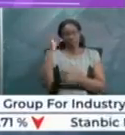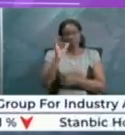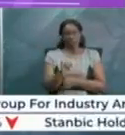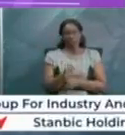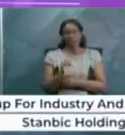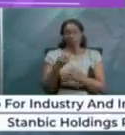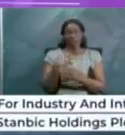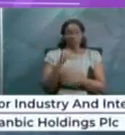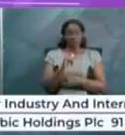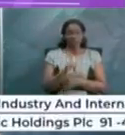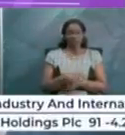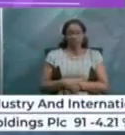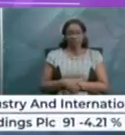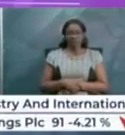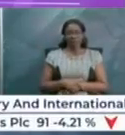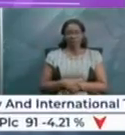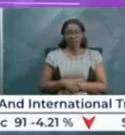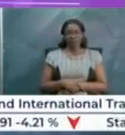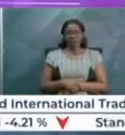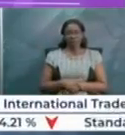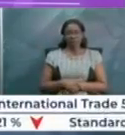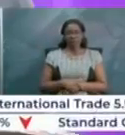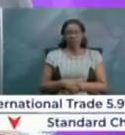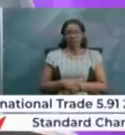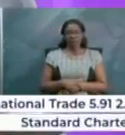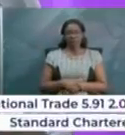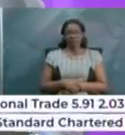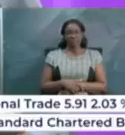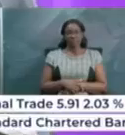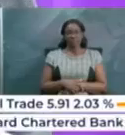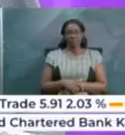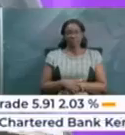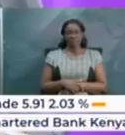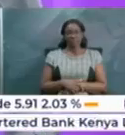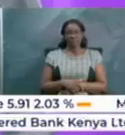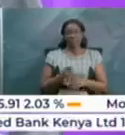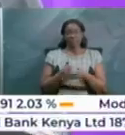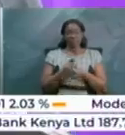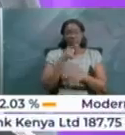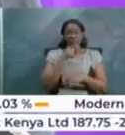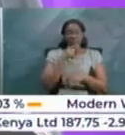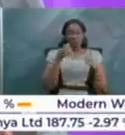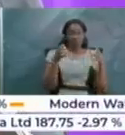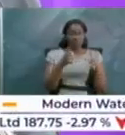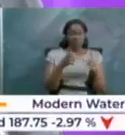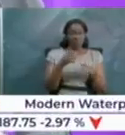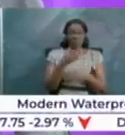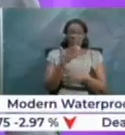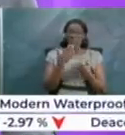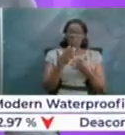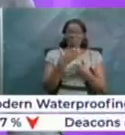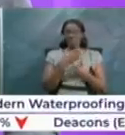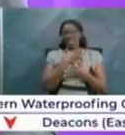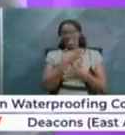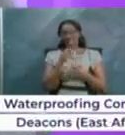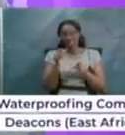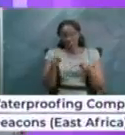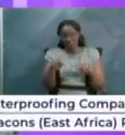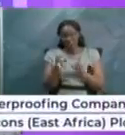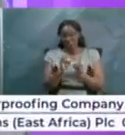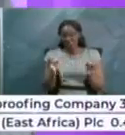for that price. Yep. Only. Perfect. For the guys, especially for the guys who don't like wearing shoes on weekends.